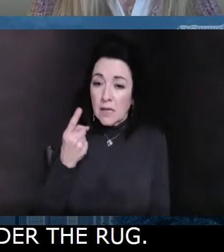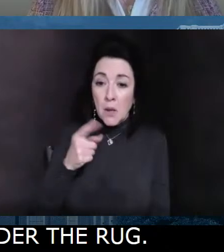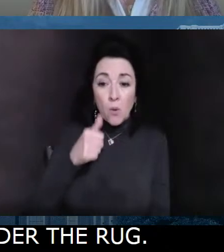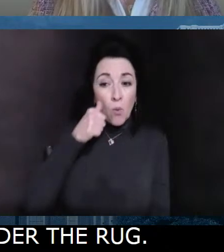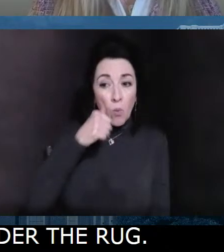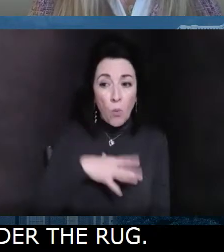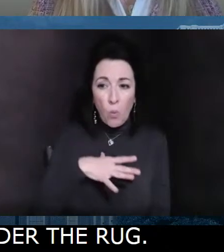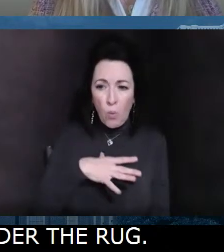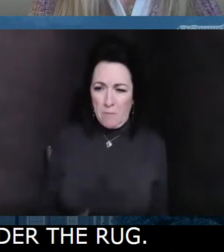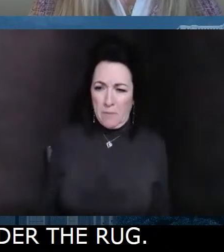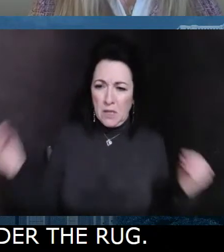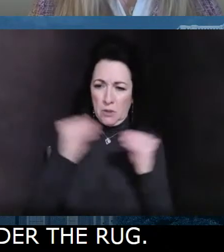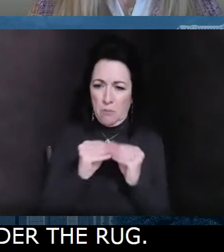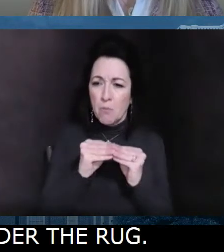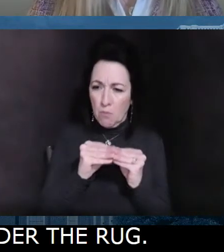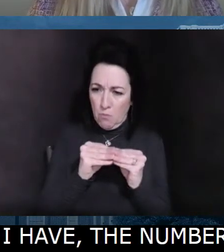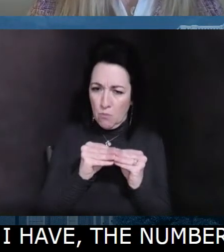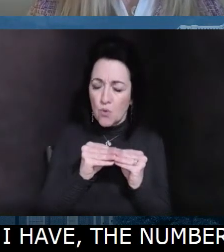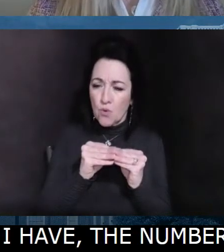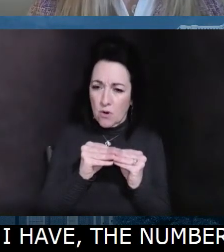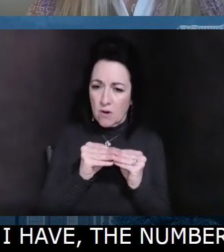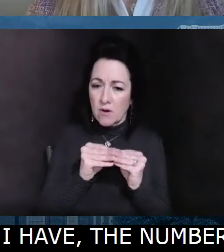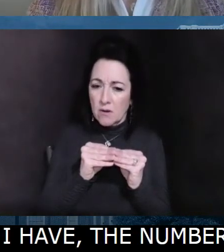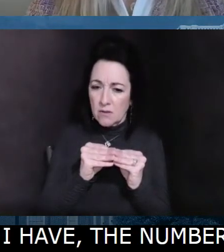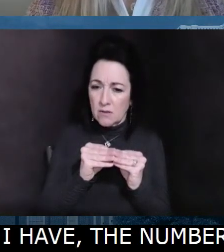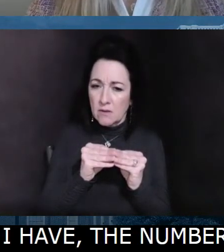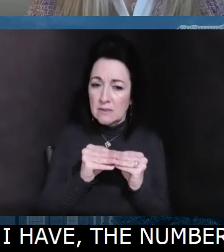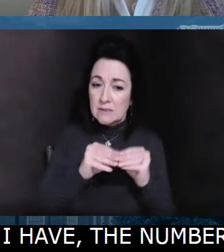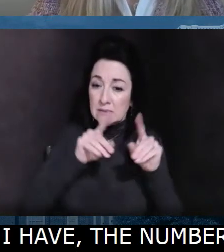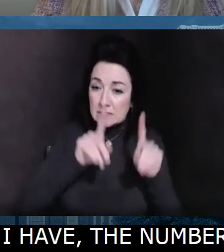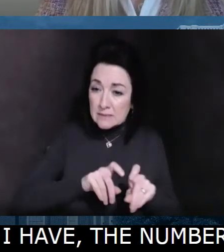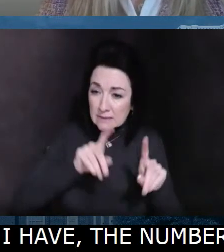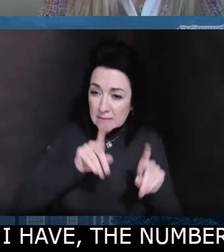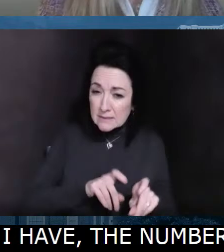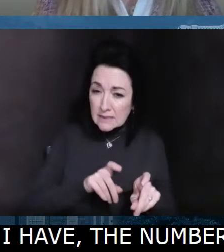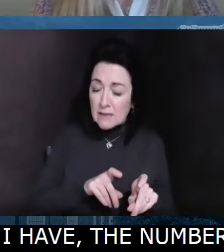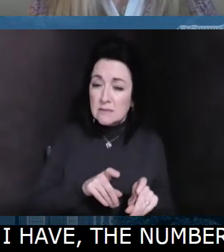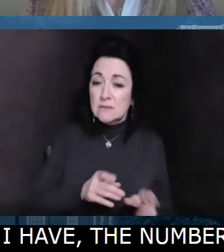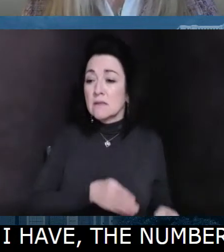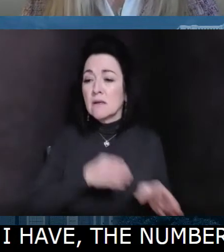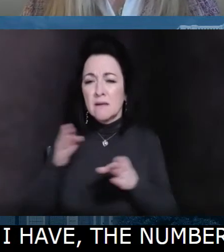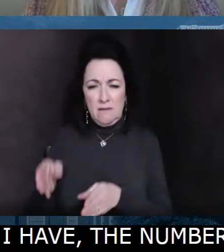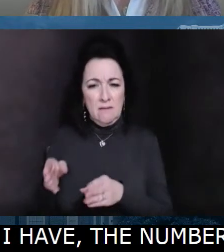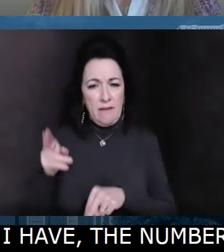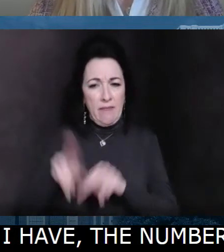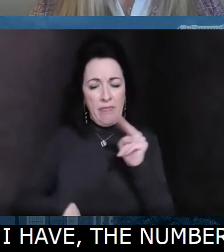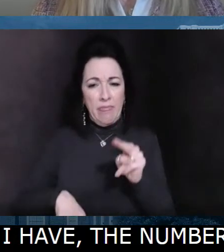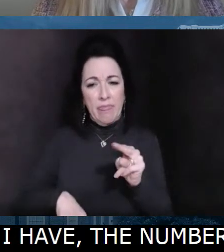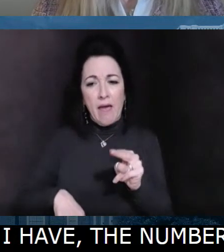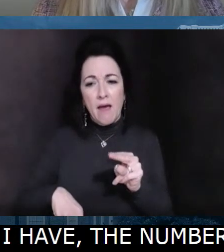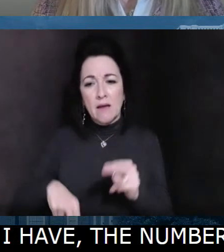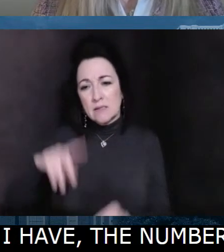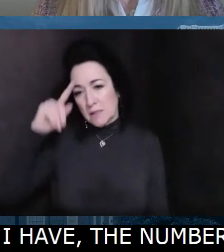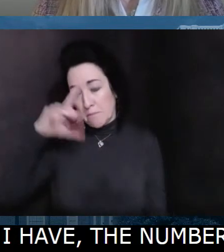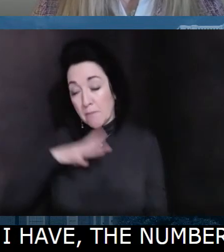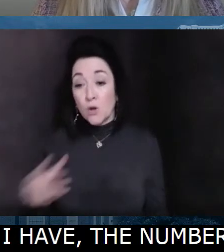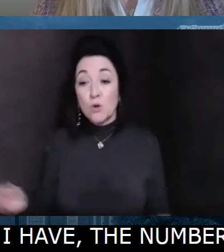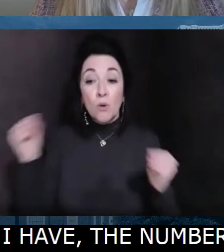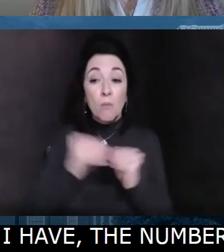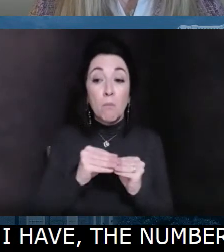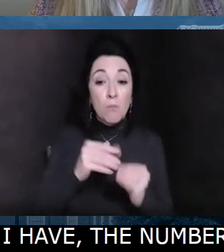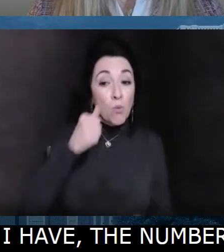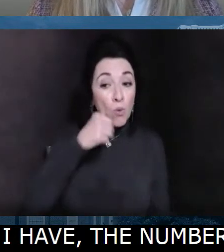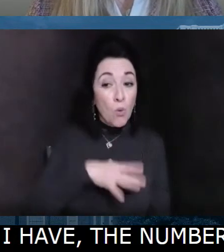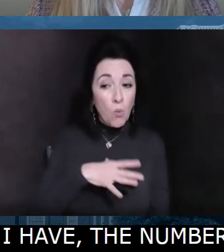Wanted to get your insight on that. Do you attribute this to more women being in the demographics that are currently eligible to be vaccinated, or is there more vaccine hesitancy among